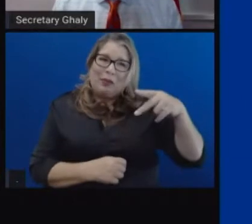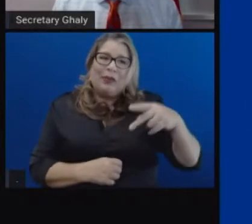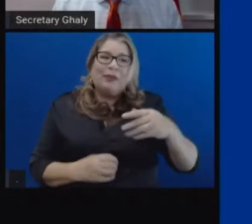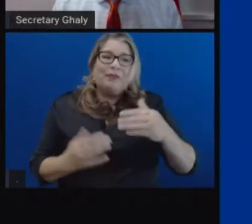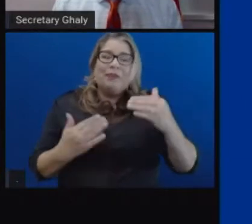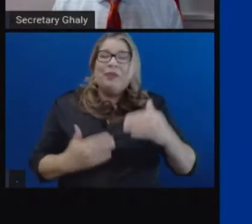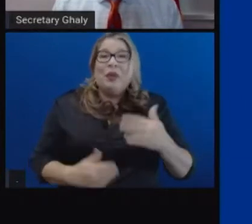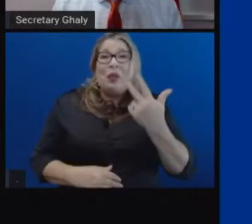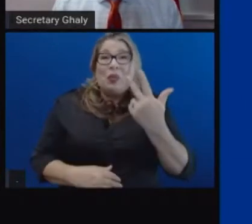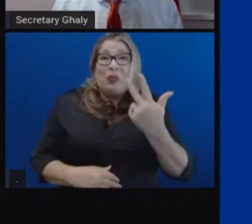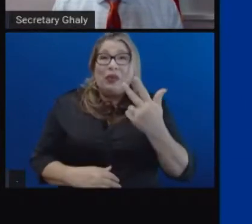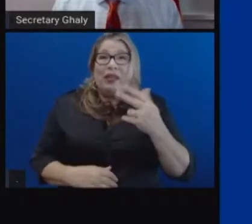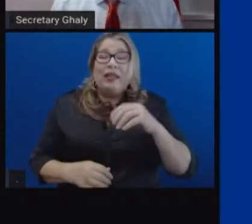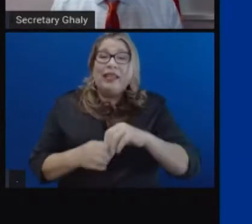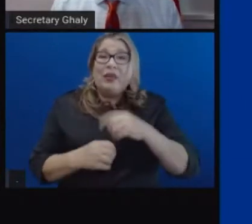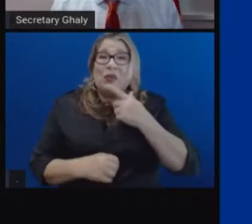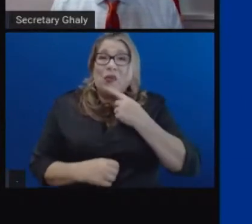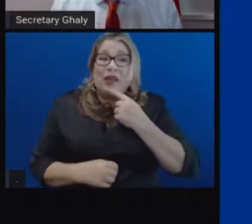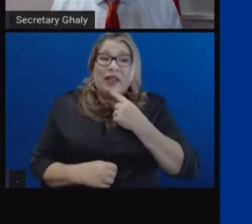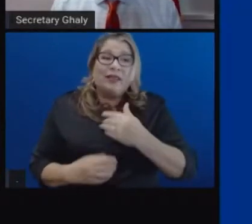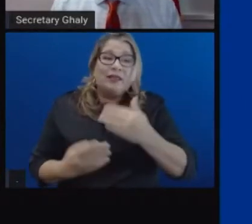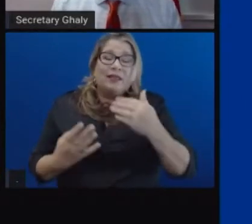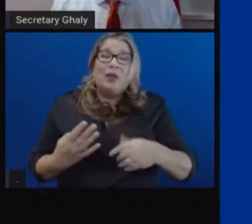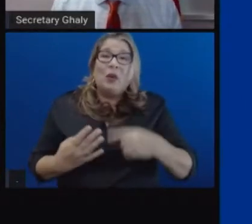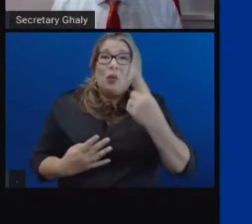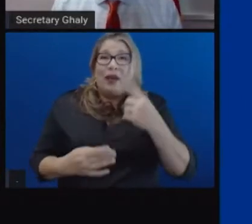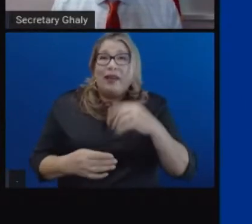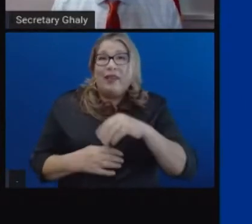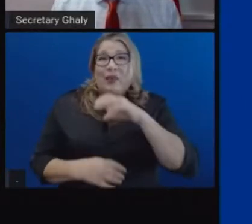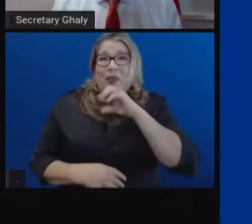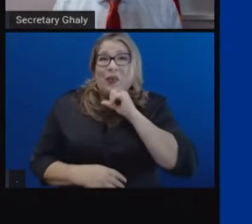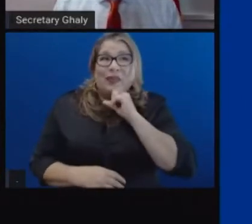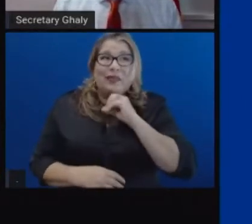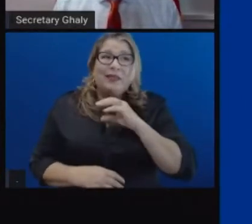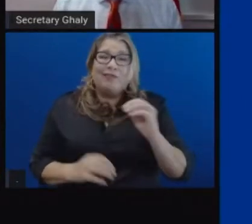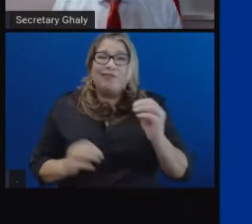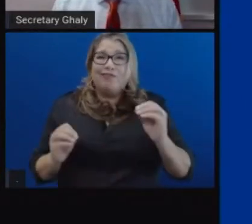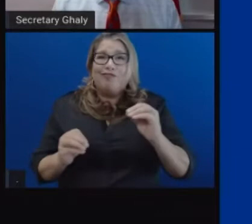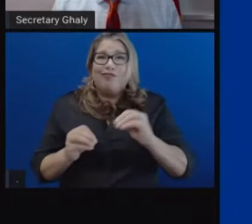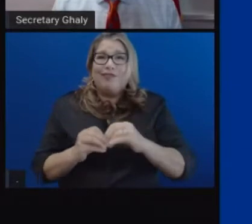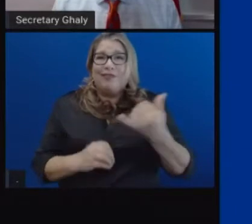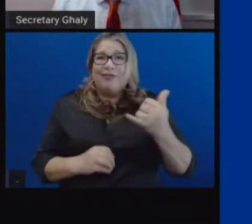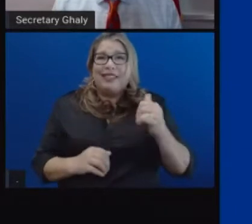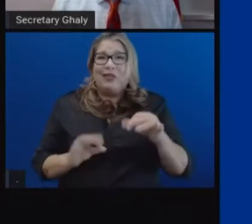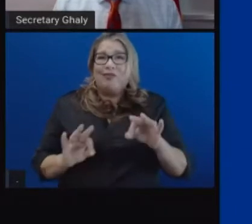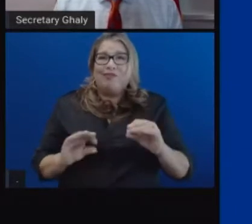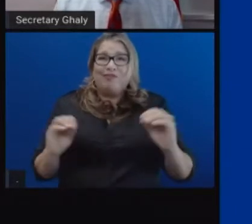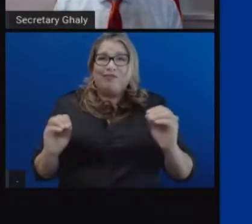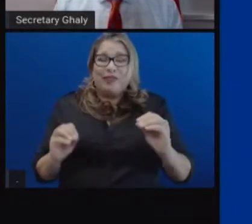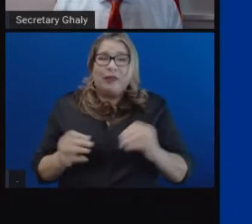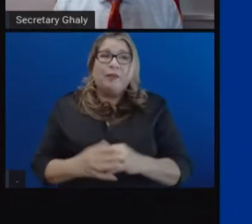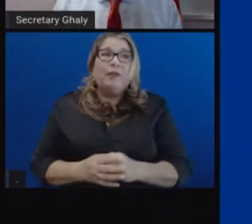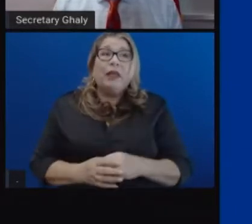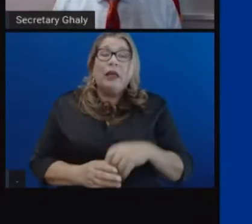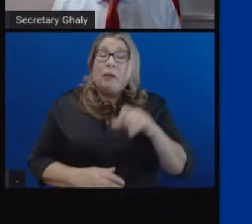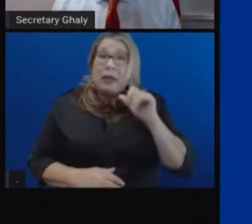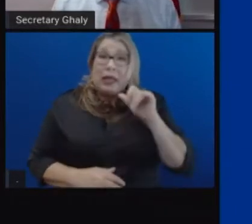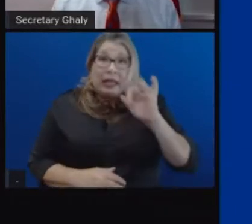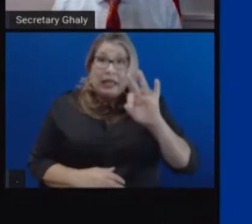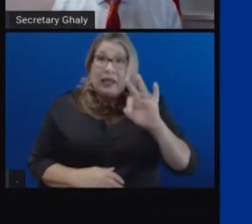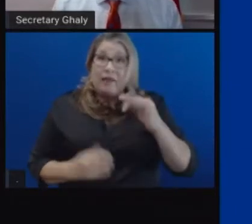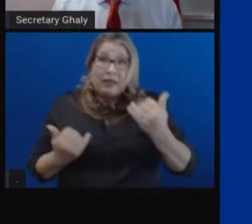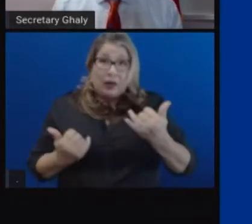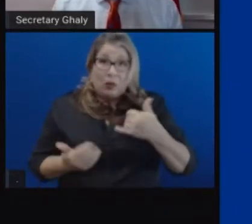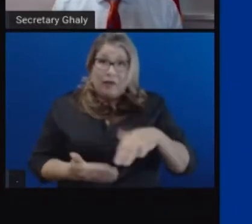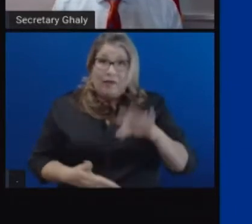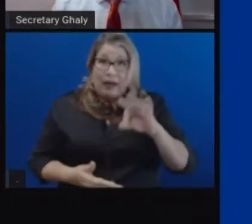order, based on where they're assigned today, they will go immediately into that tier in the blueprint as soon as